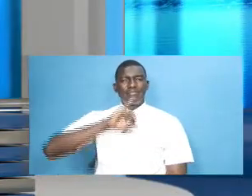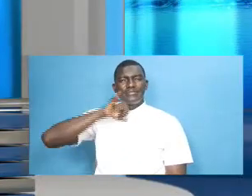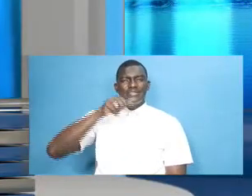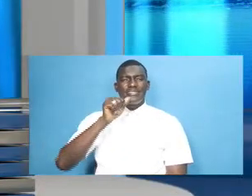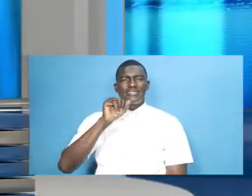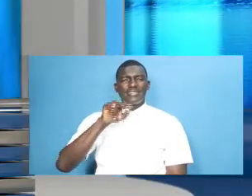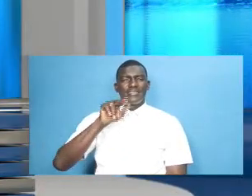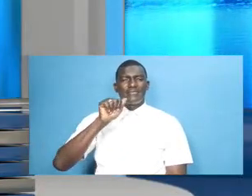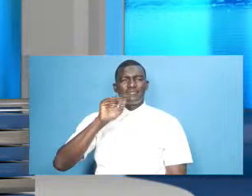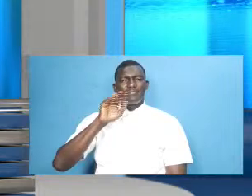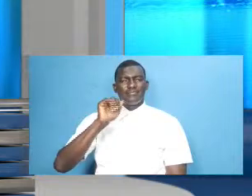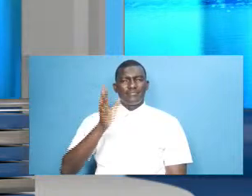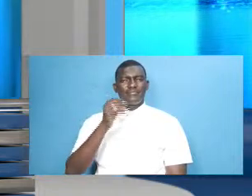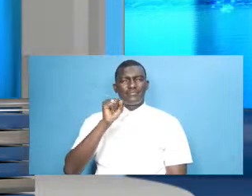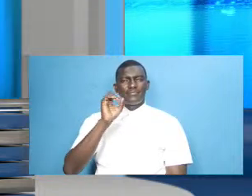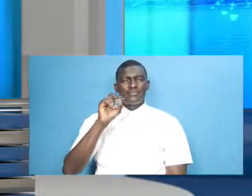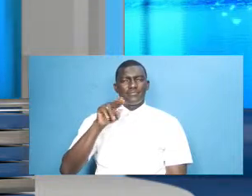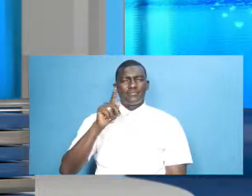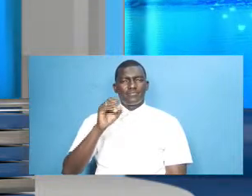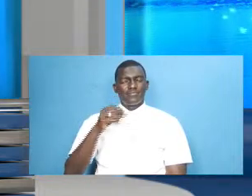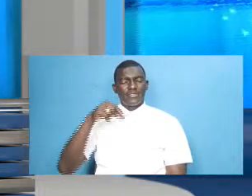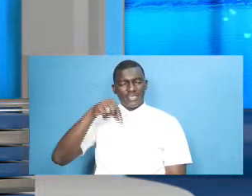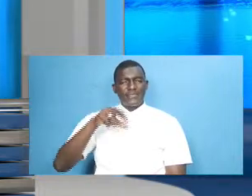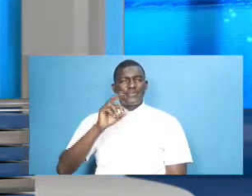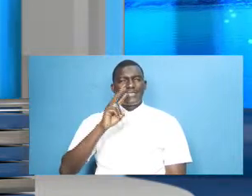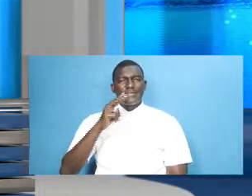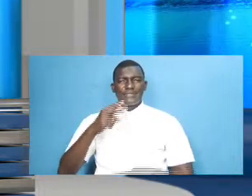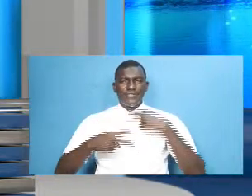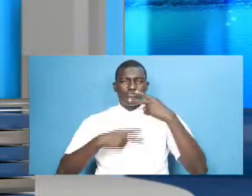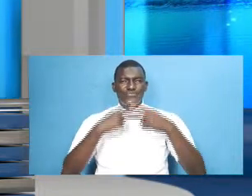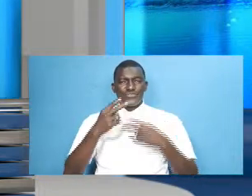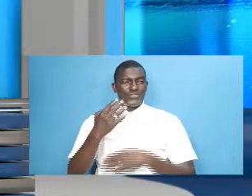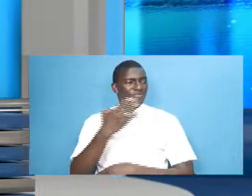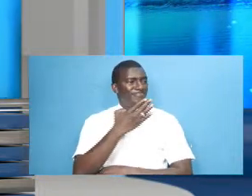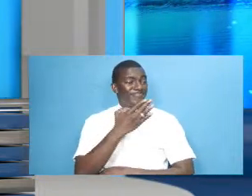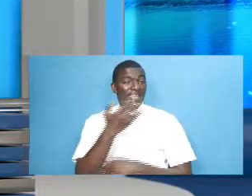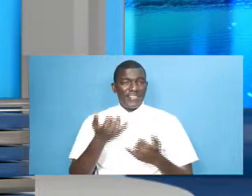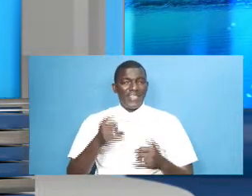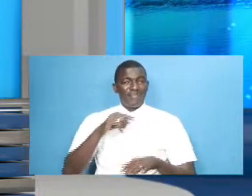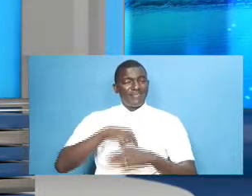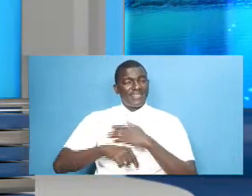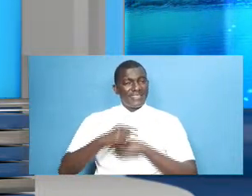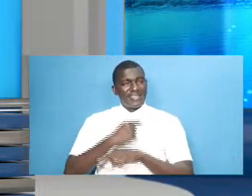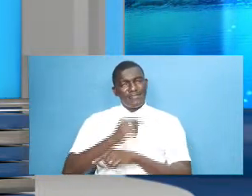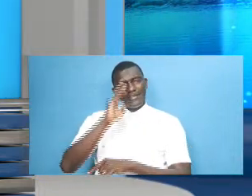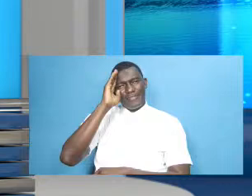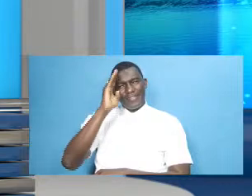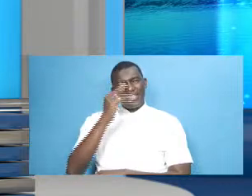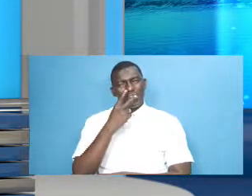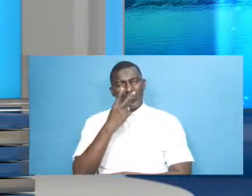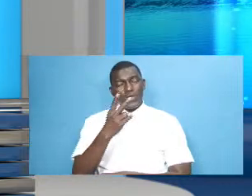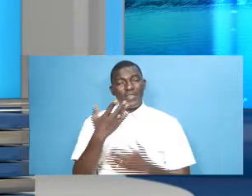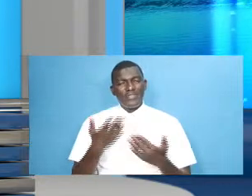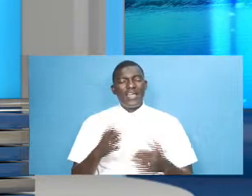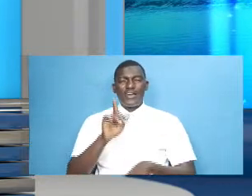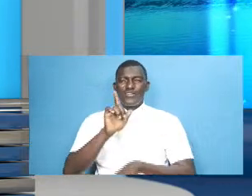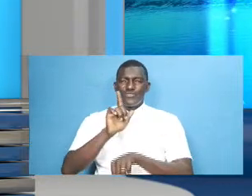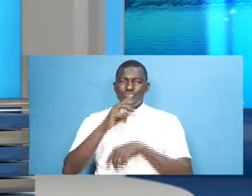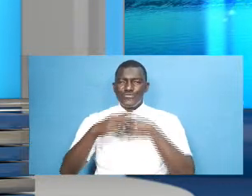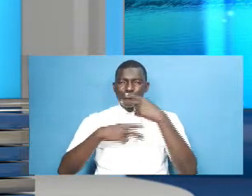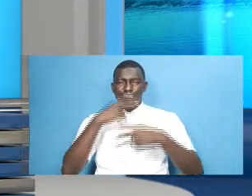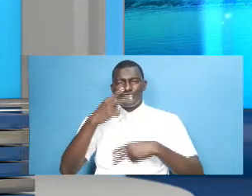am Jana Bosonko, and this is QTV News coming to you live from our studios on Kairaba Avenue. Thanks for joining us. And now here are the main